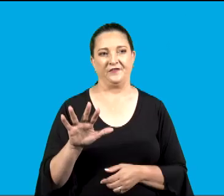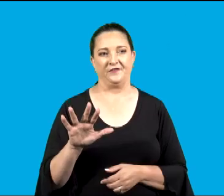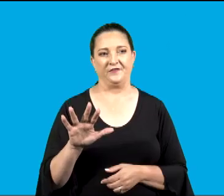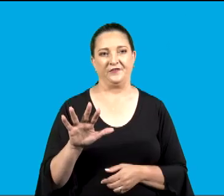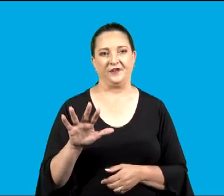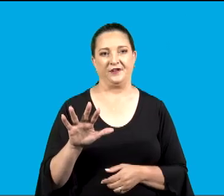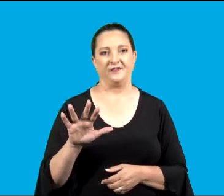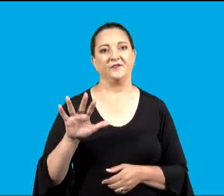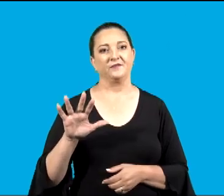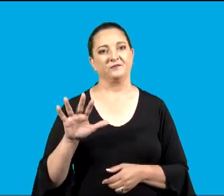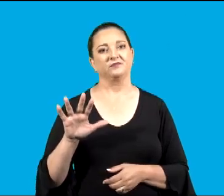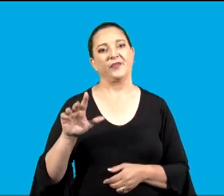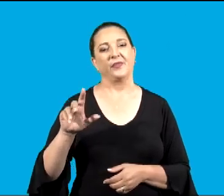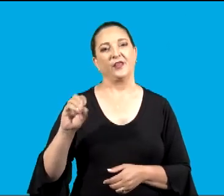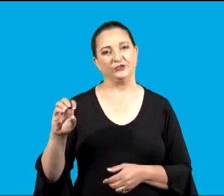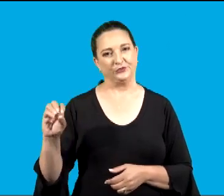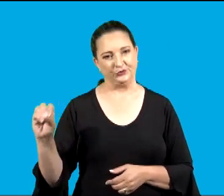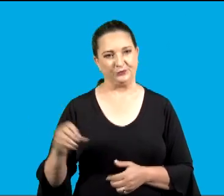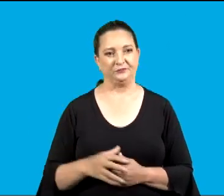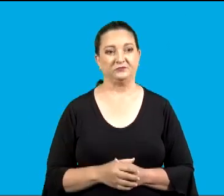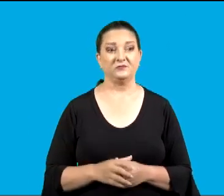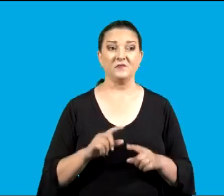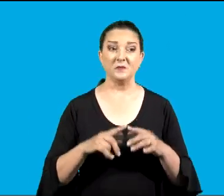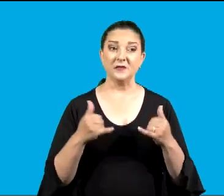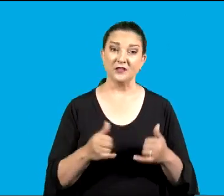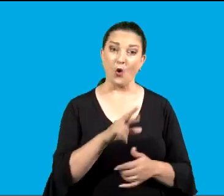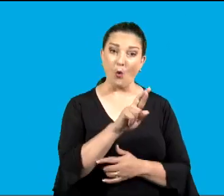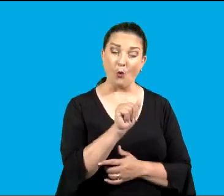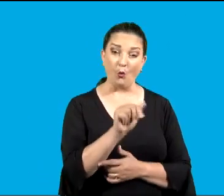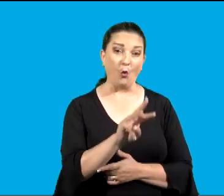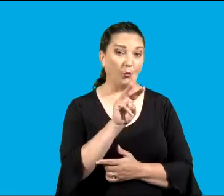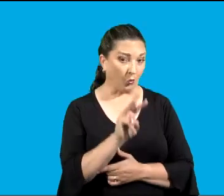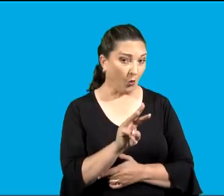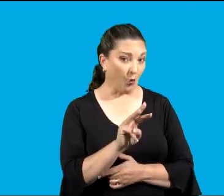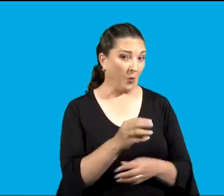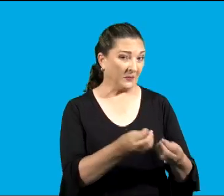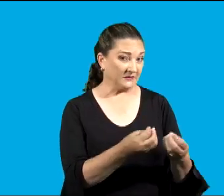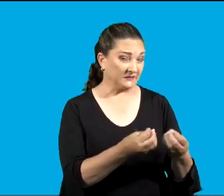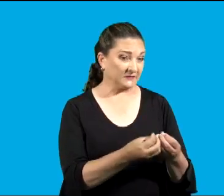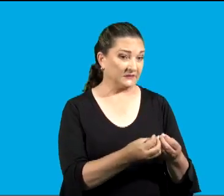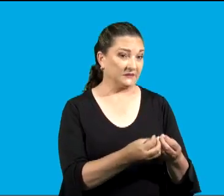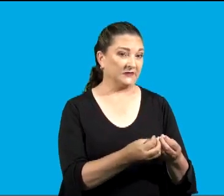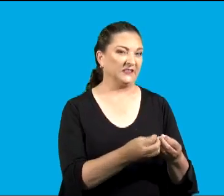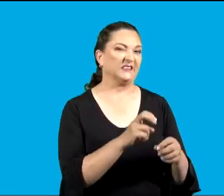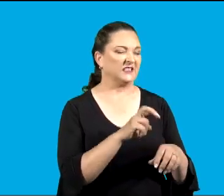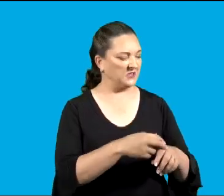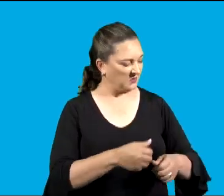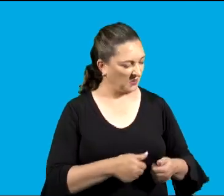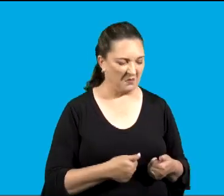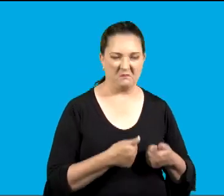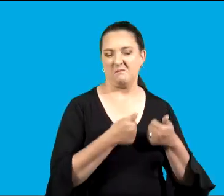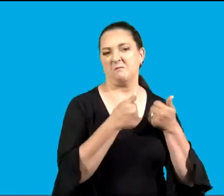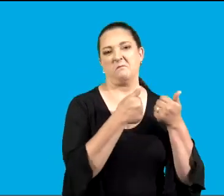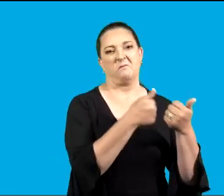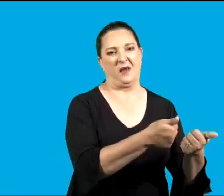555,000. But I know that there were raw materials valued at 21,000 which were returned to the